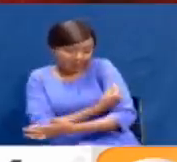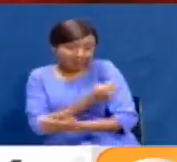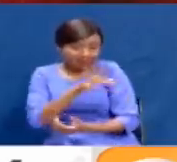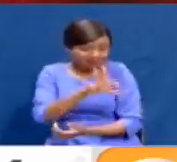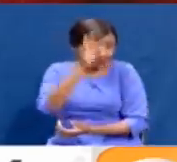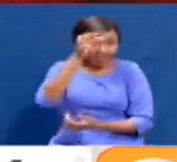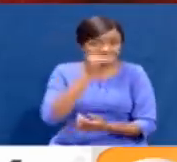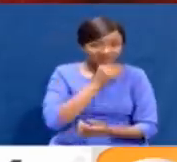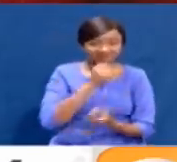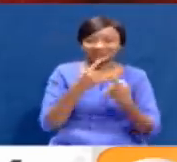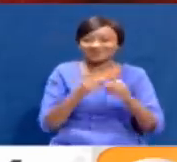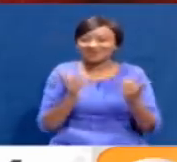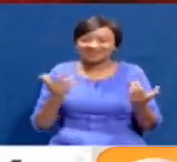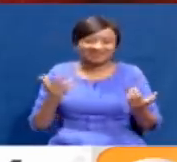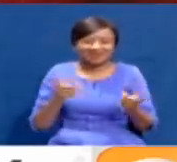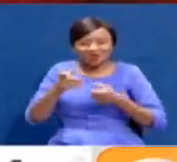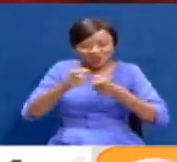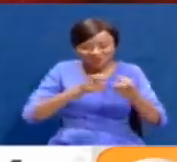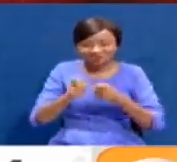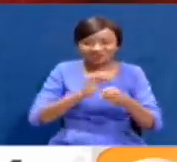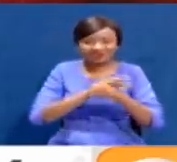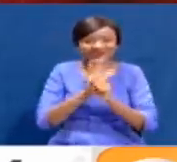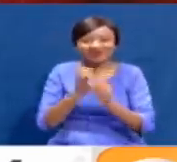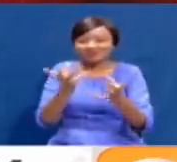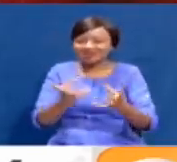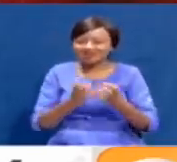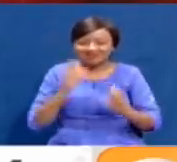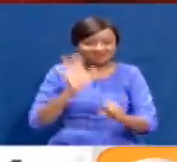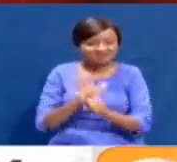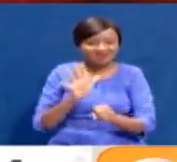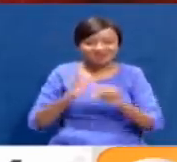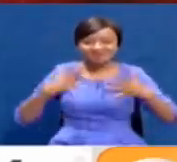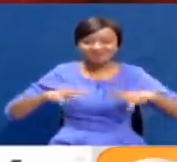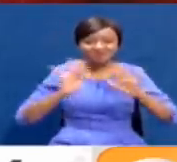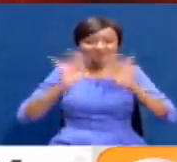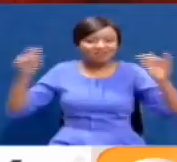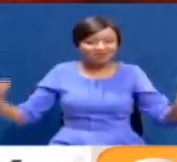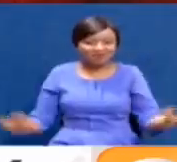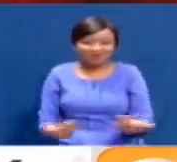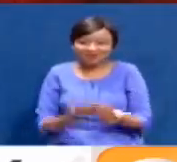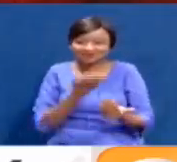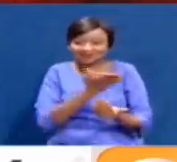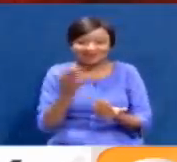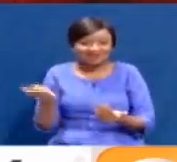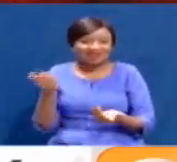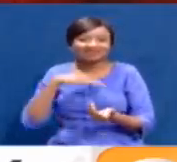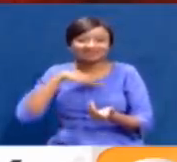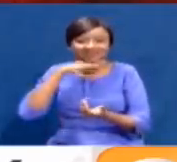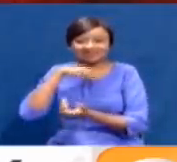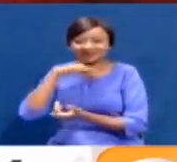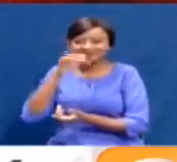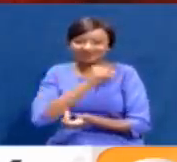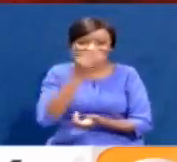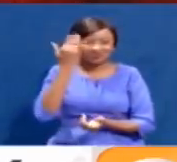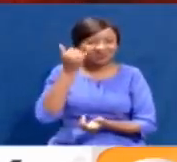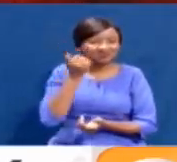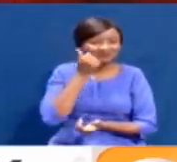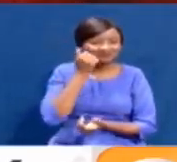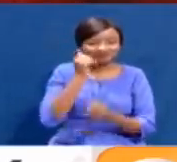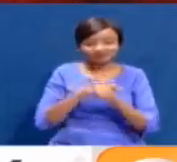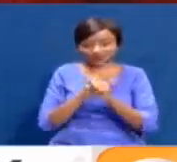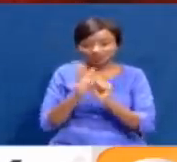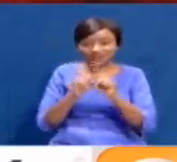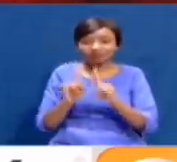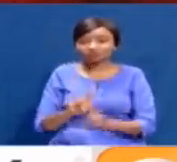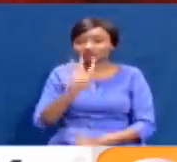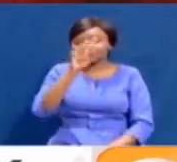will require a massive effort. Almost 300,000 people worldwide are reported to have died with coronavirus and more